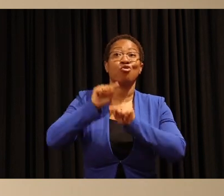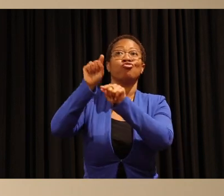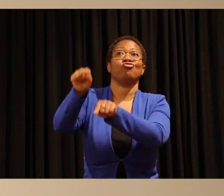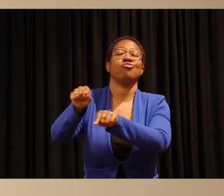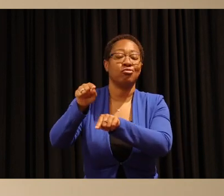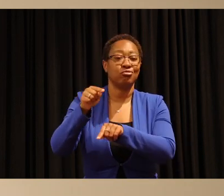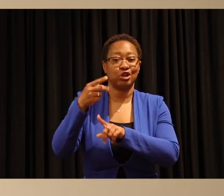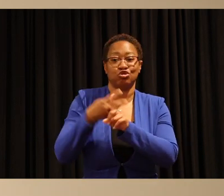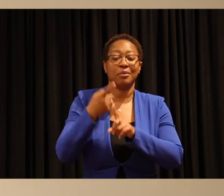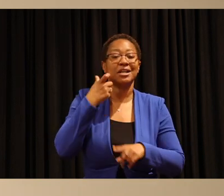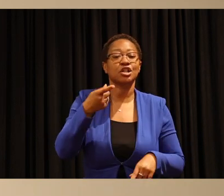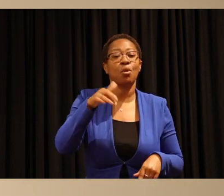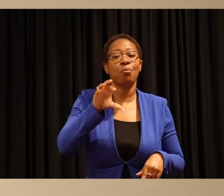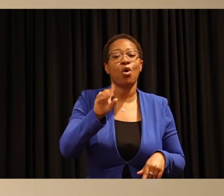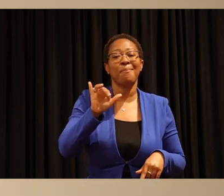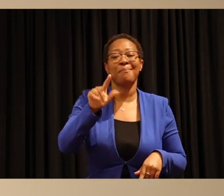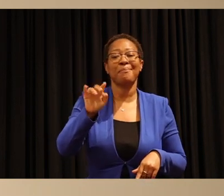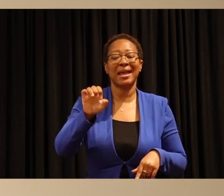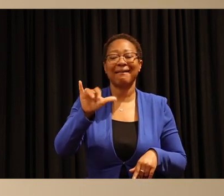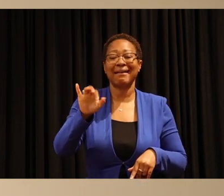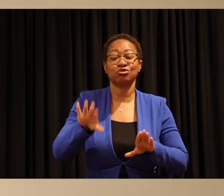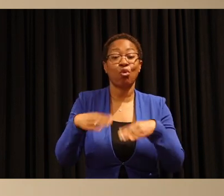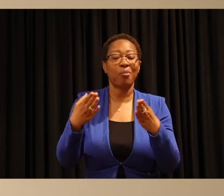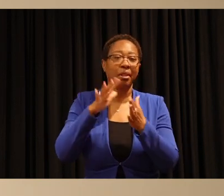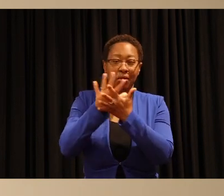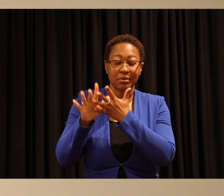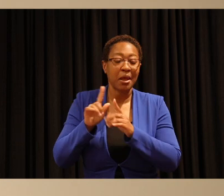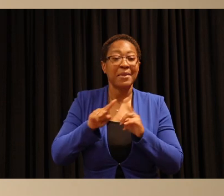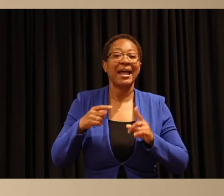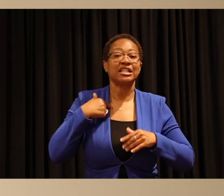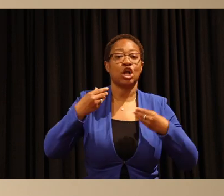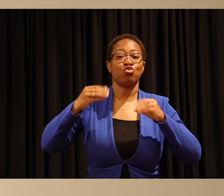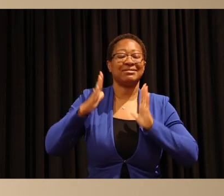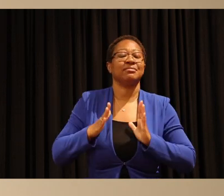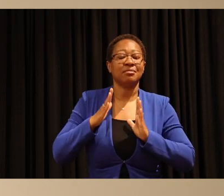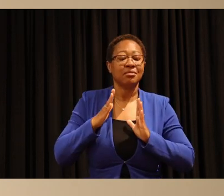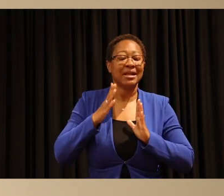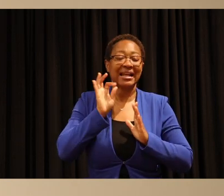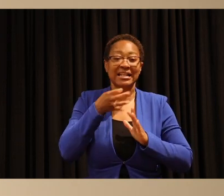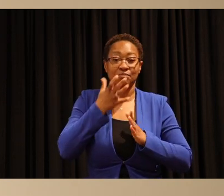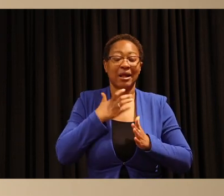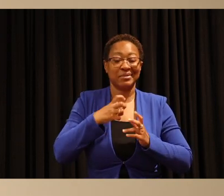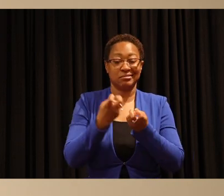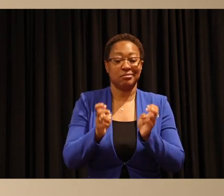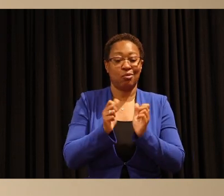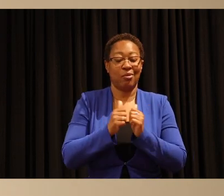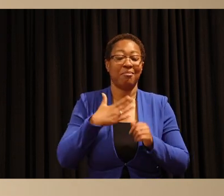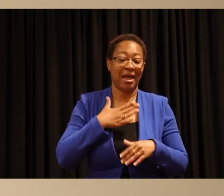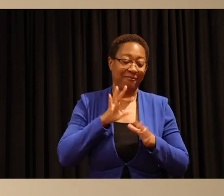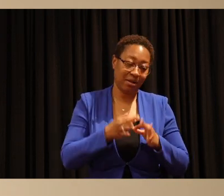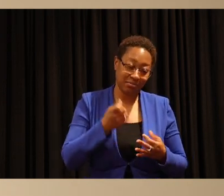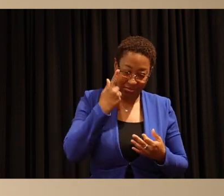now the probate case is open and all that stuff. But as the real estate expert, I'm gonna sit down with my family, which there's five different